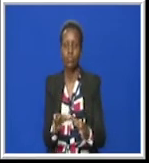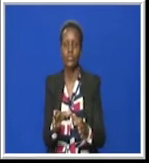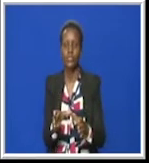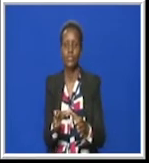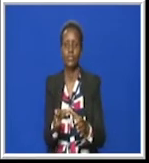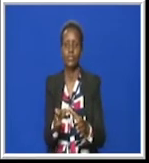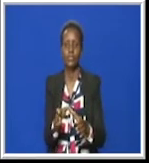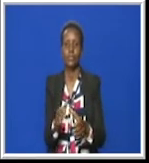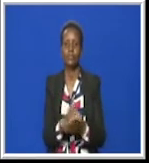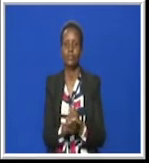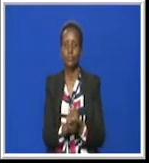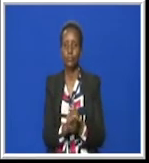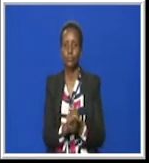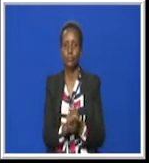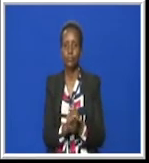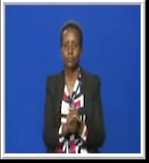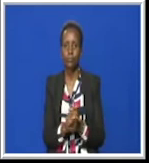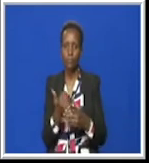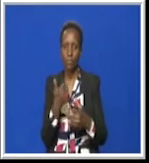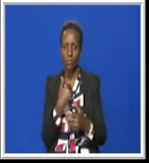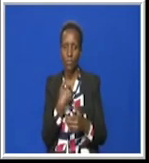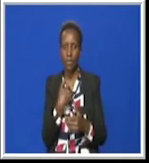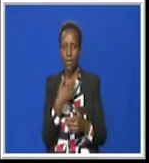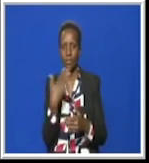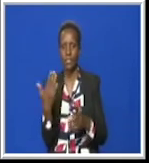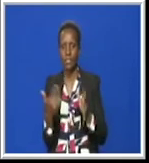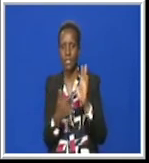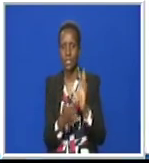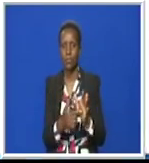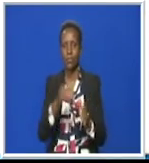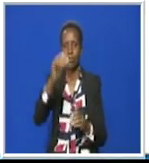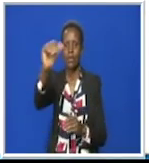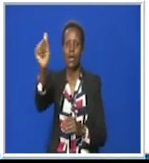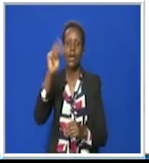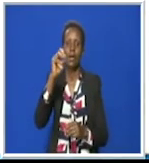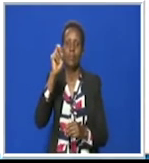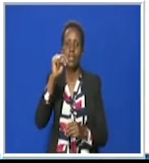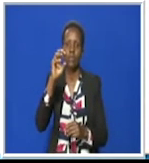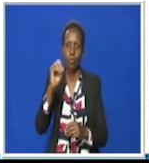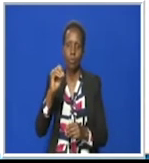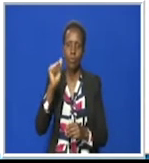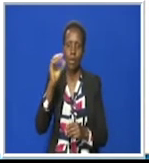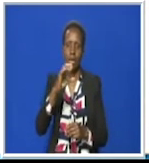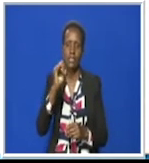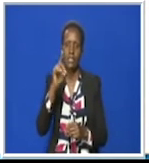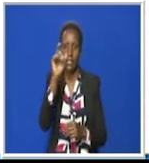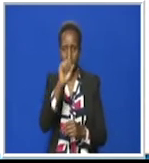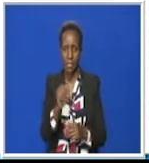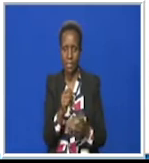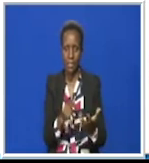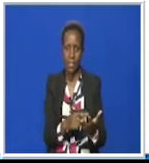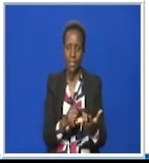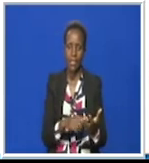cell membrane. So we have some substances such as amino acids. We have substances such as